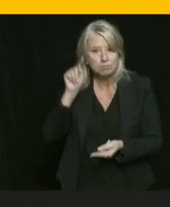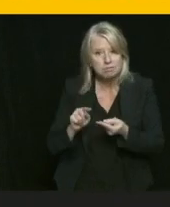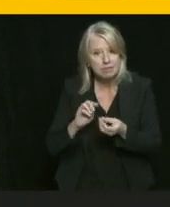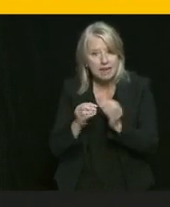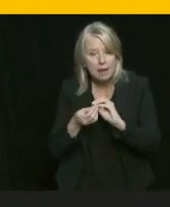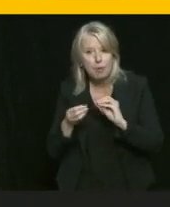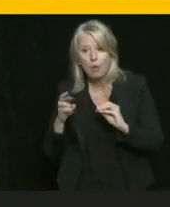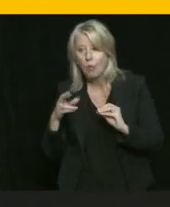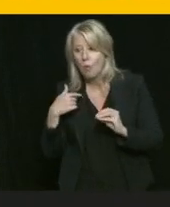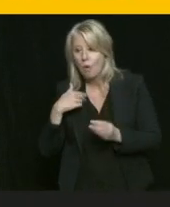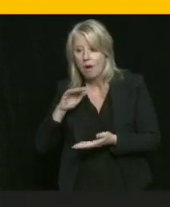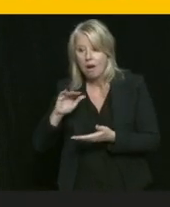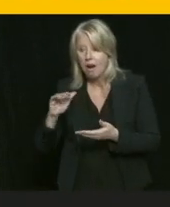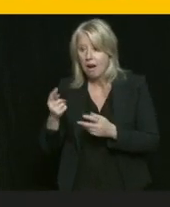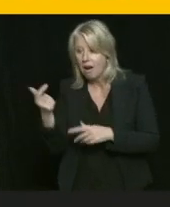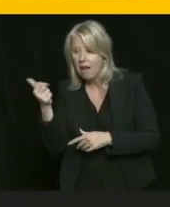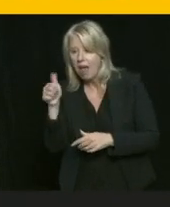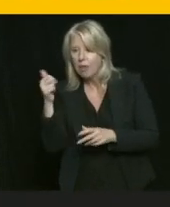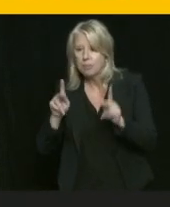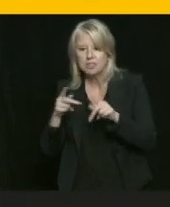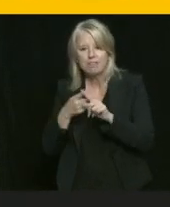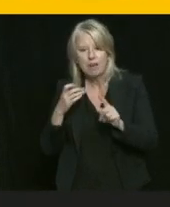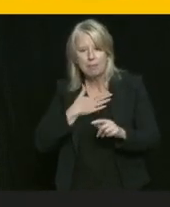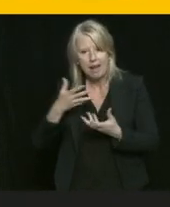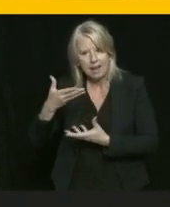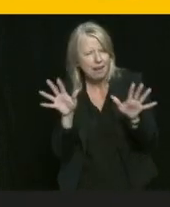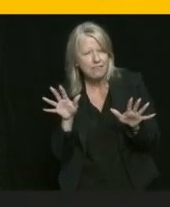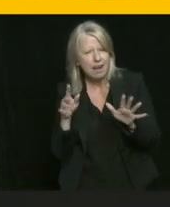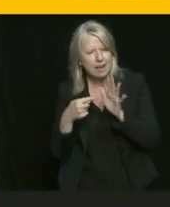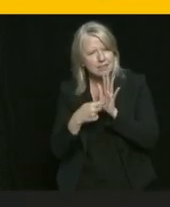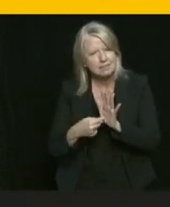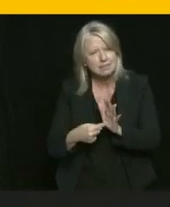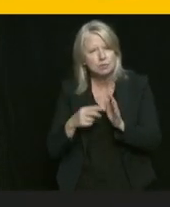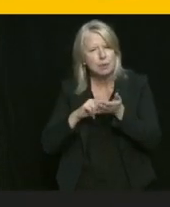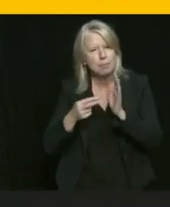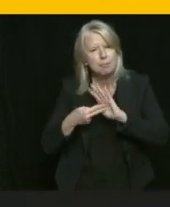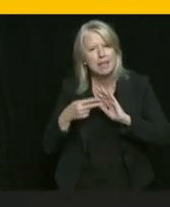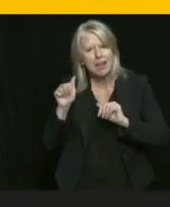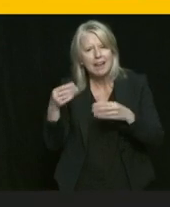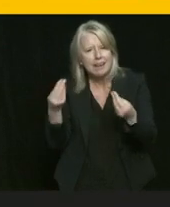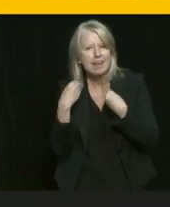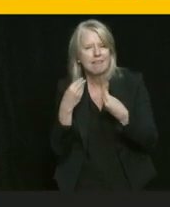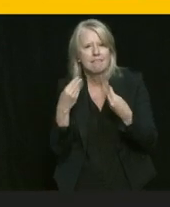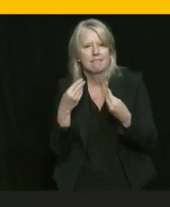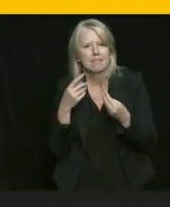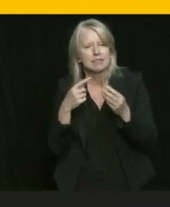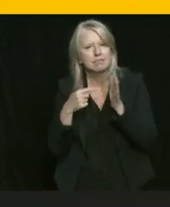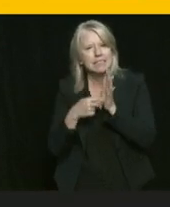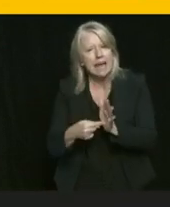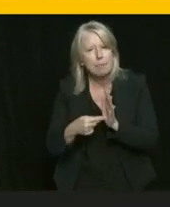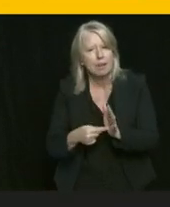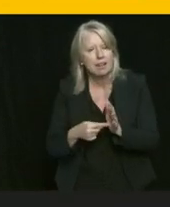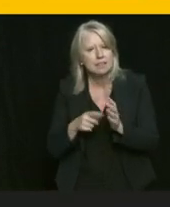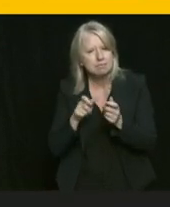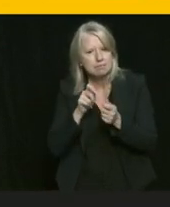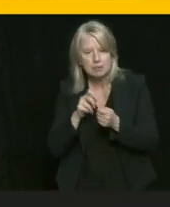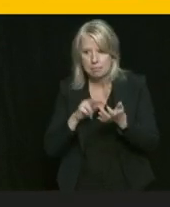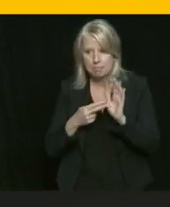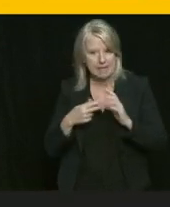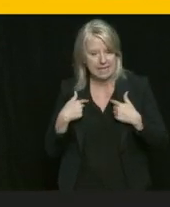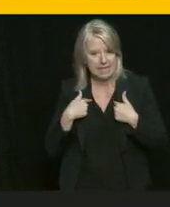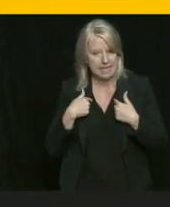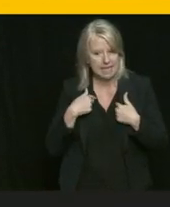one person from my bubble. What does that mean? Practical examples here. But, you know, I mean, does that mean I go to the grocery